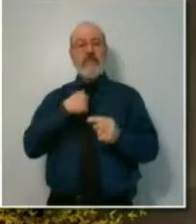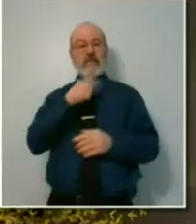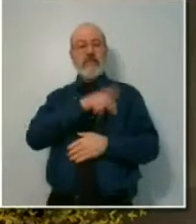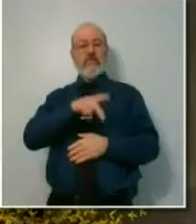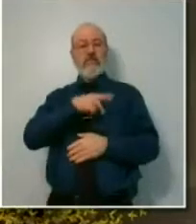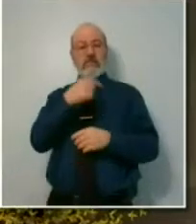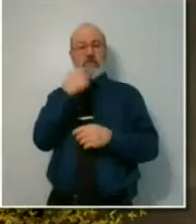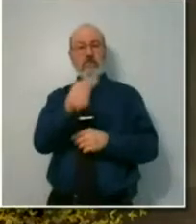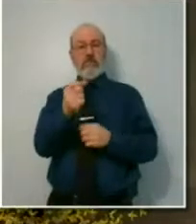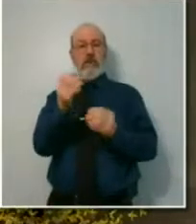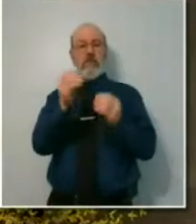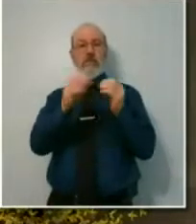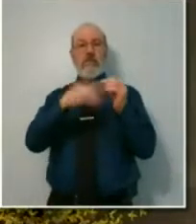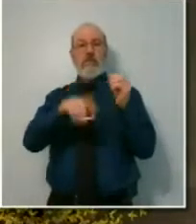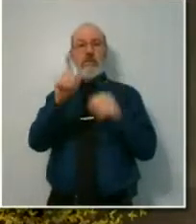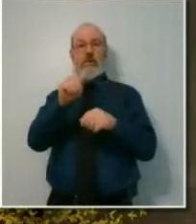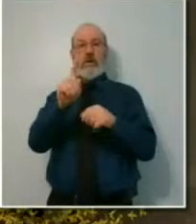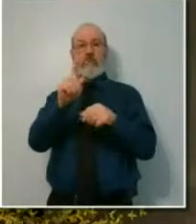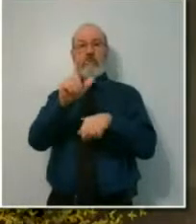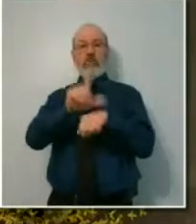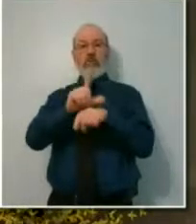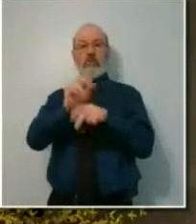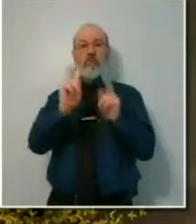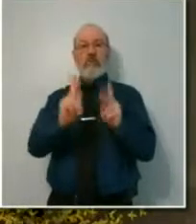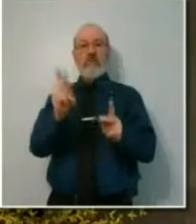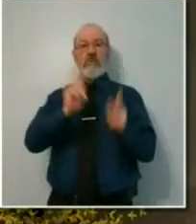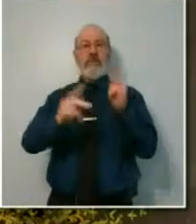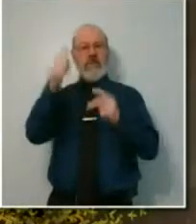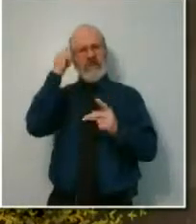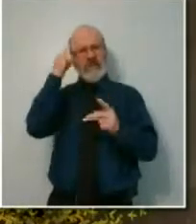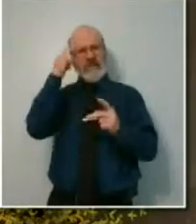more than one local that people here think this is